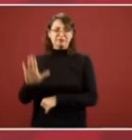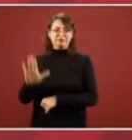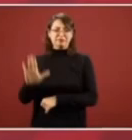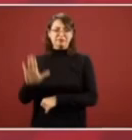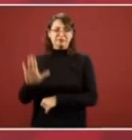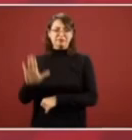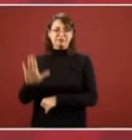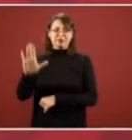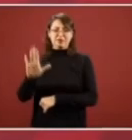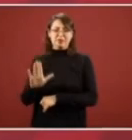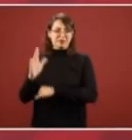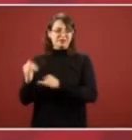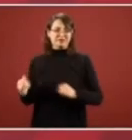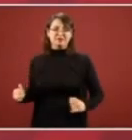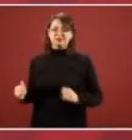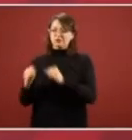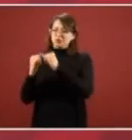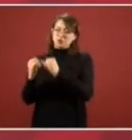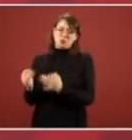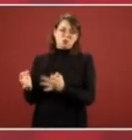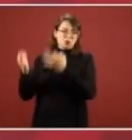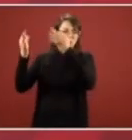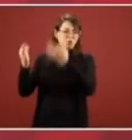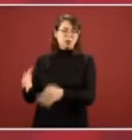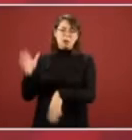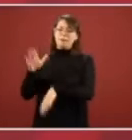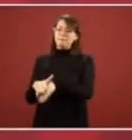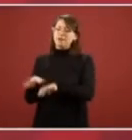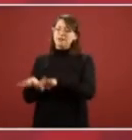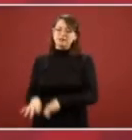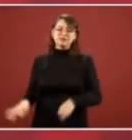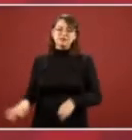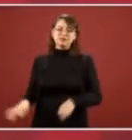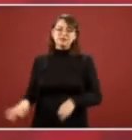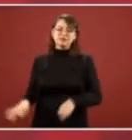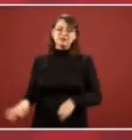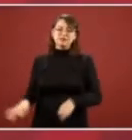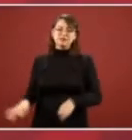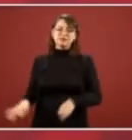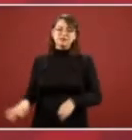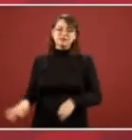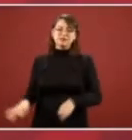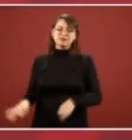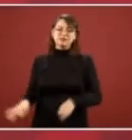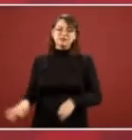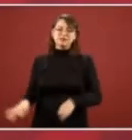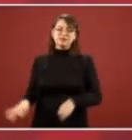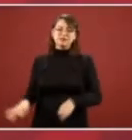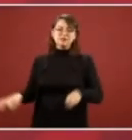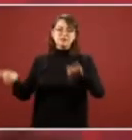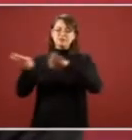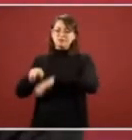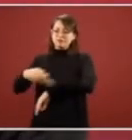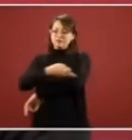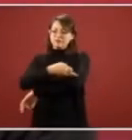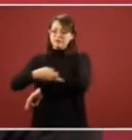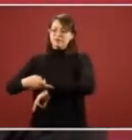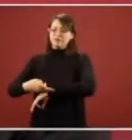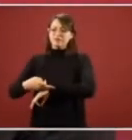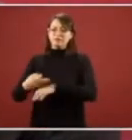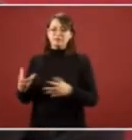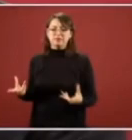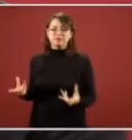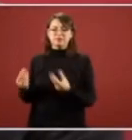importance, significance. La más importante. The most important. Institución